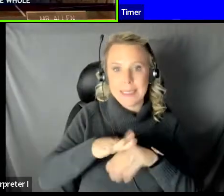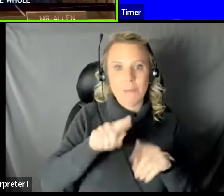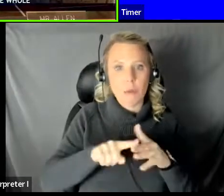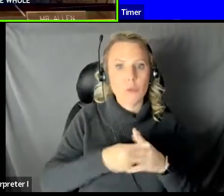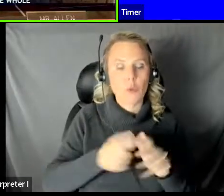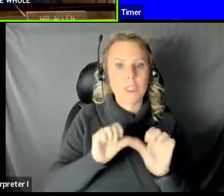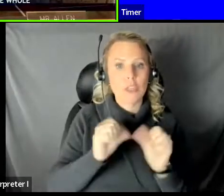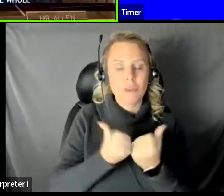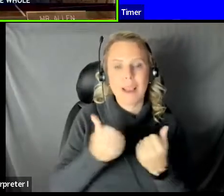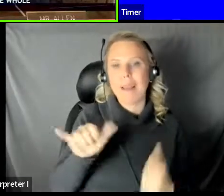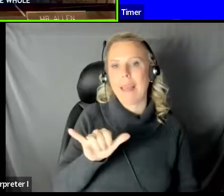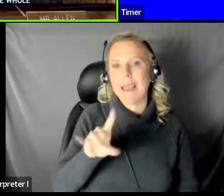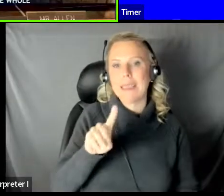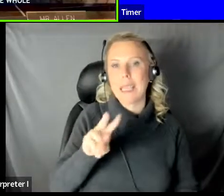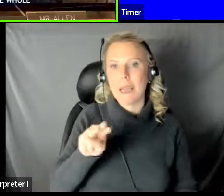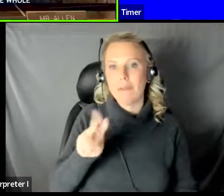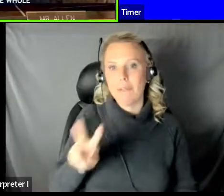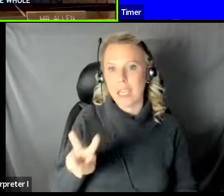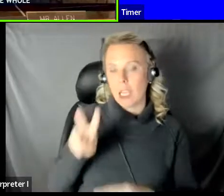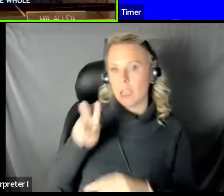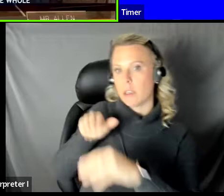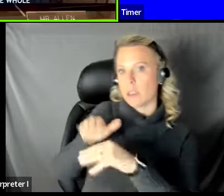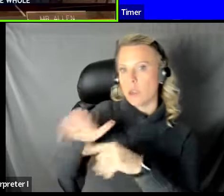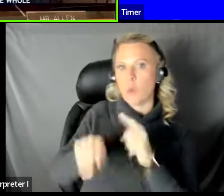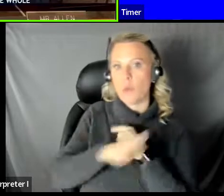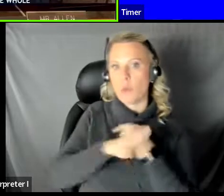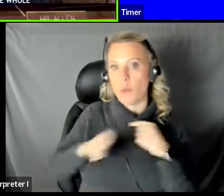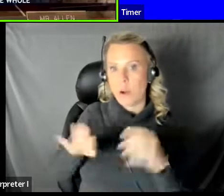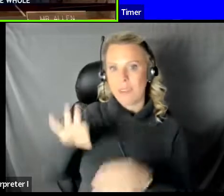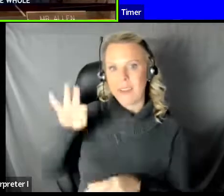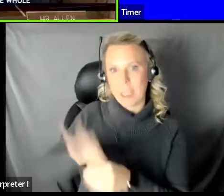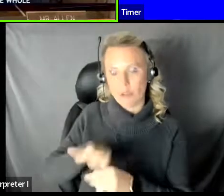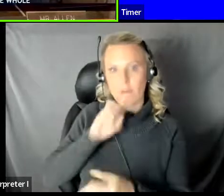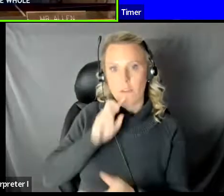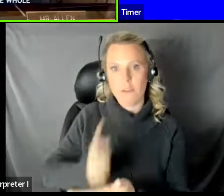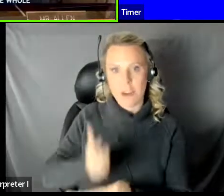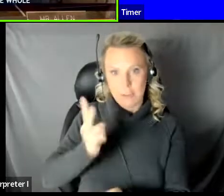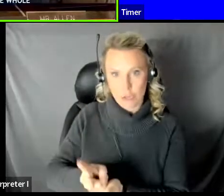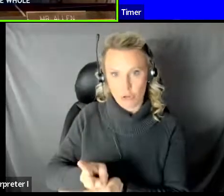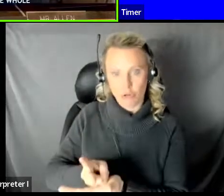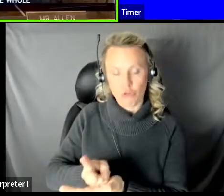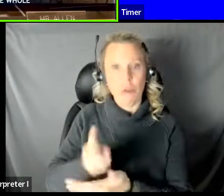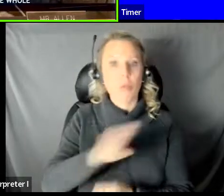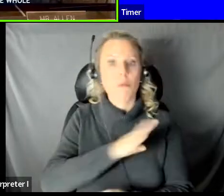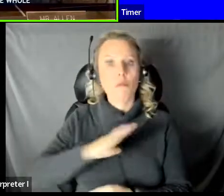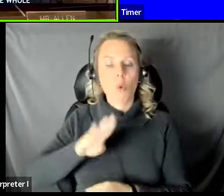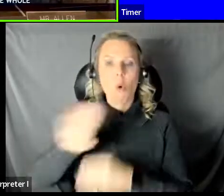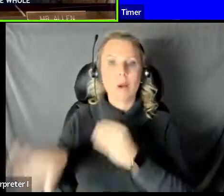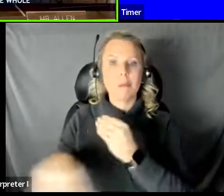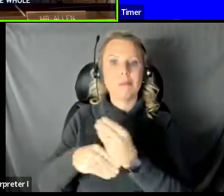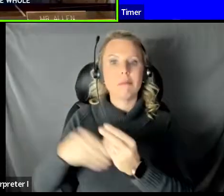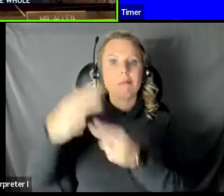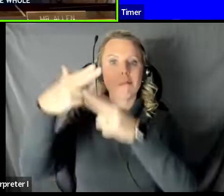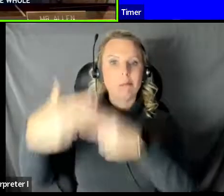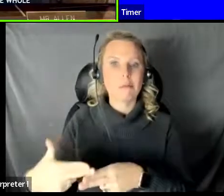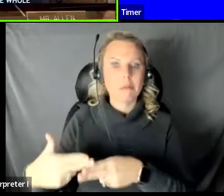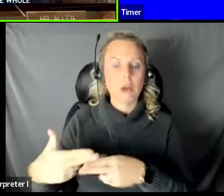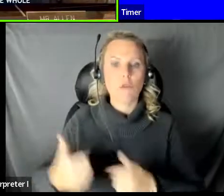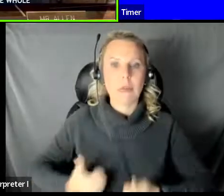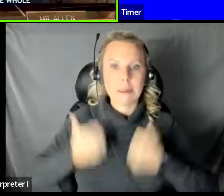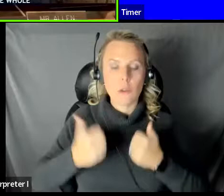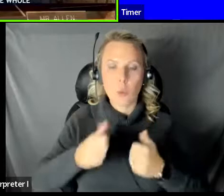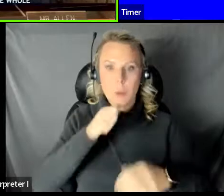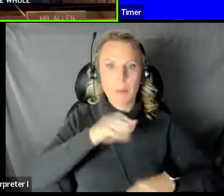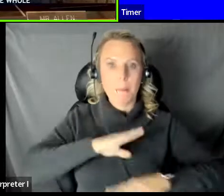such as the DMV, to the Board of Elections for eligibility verification. That board places the eligible prospective voter on a list of residents who have